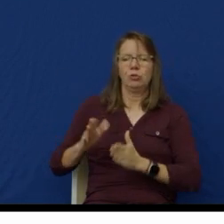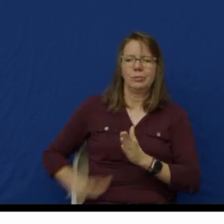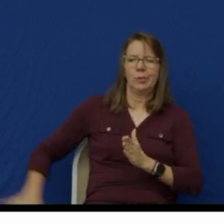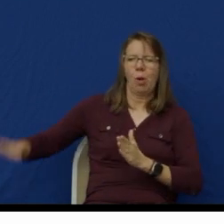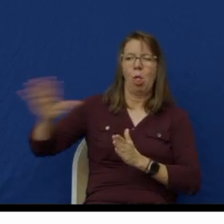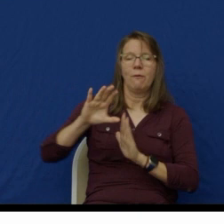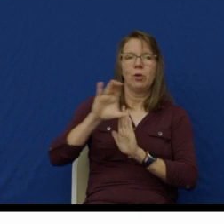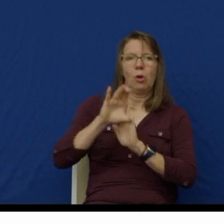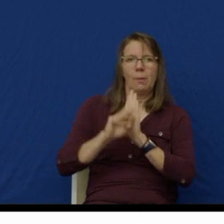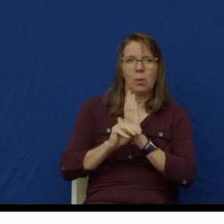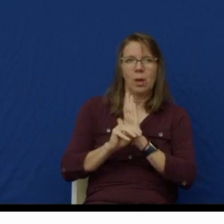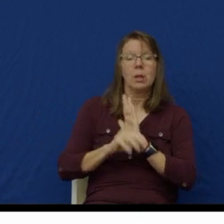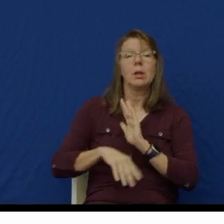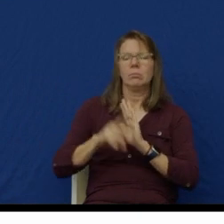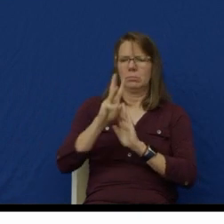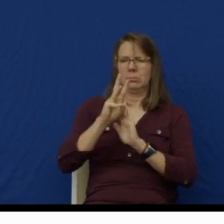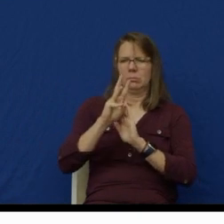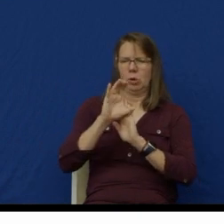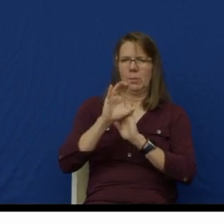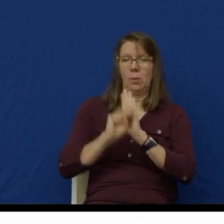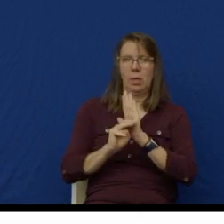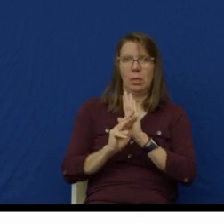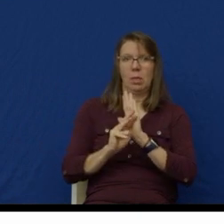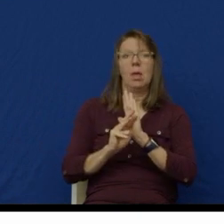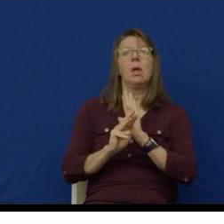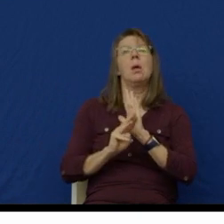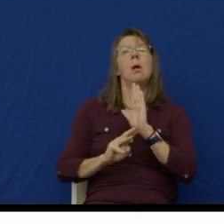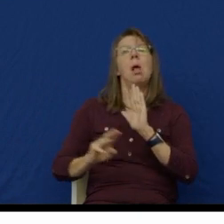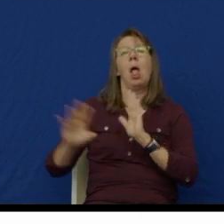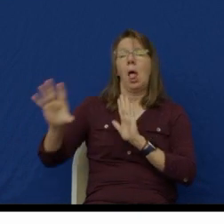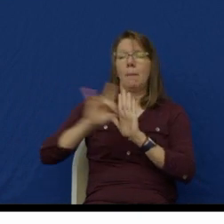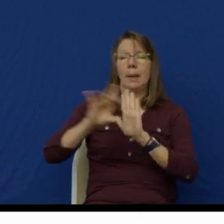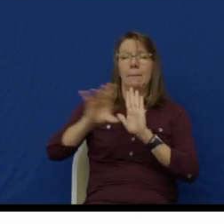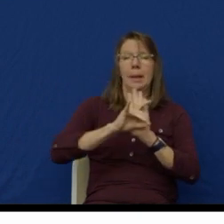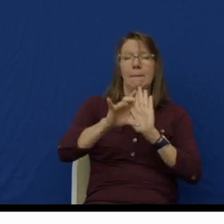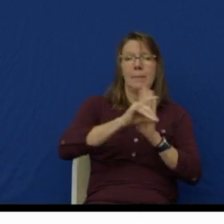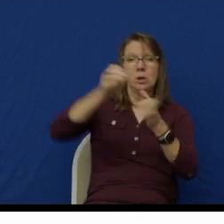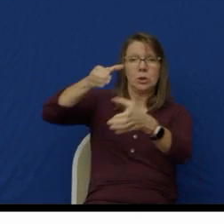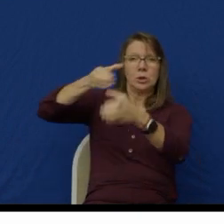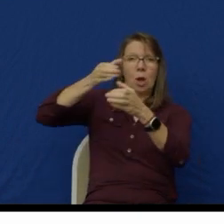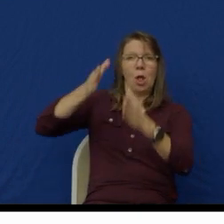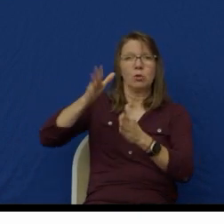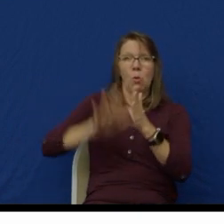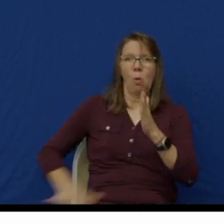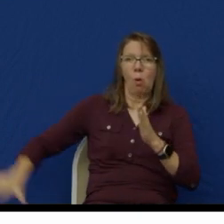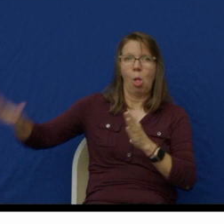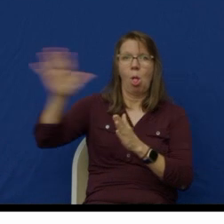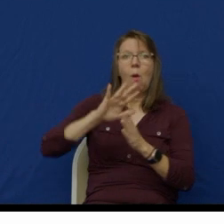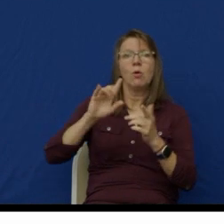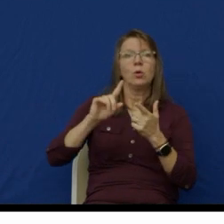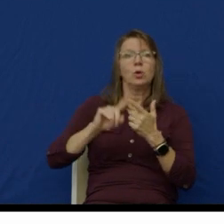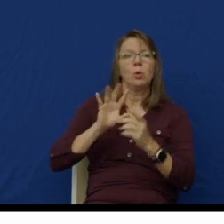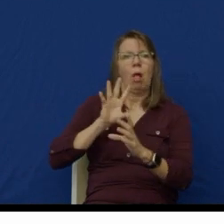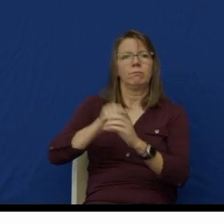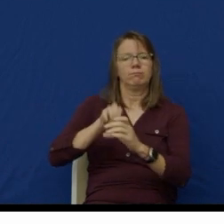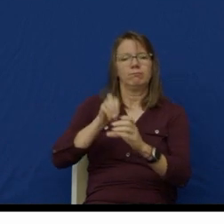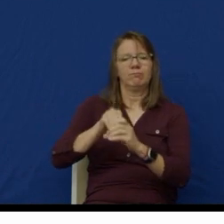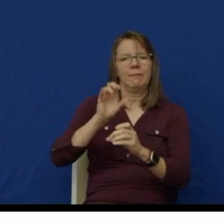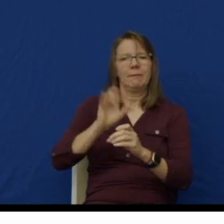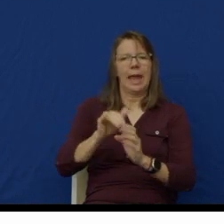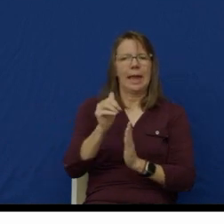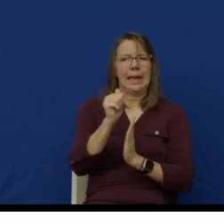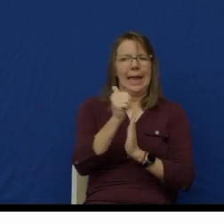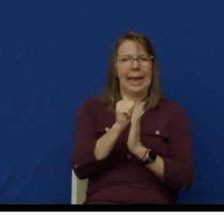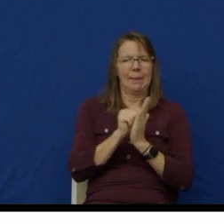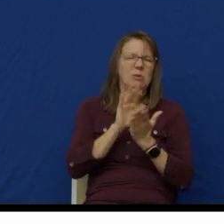competitively chosen to participate in the academy, and we have 3 cohorts now. There will be a 4th one added this fall. The